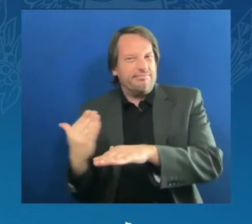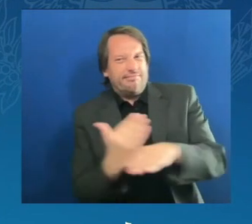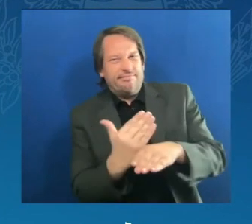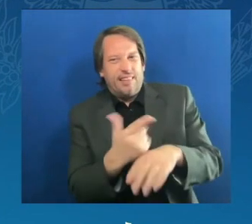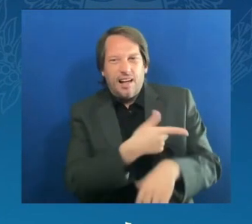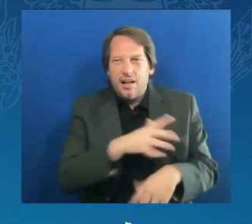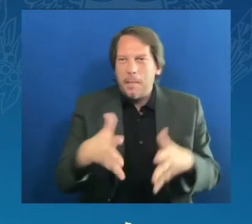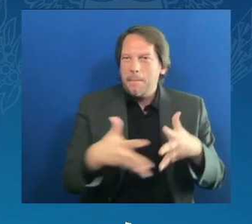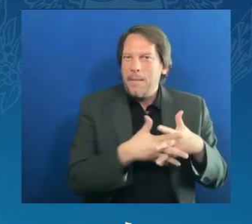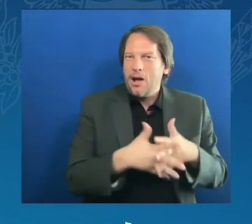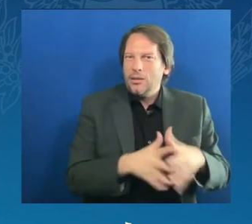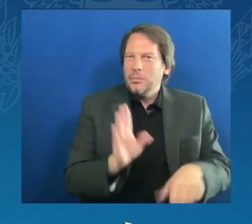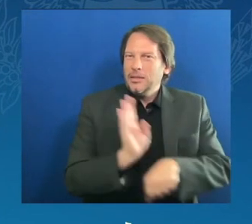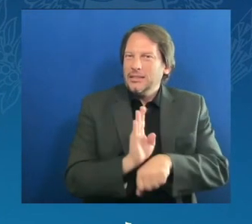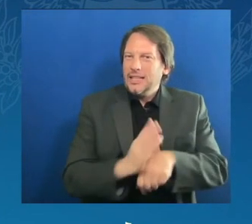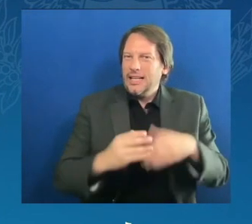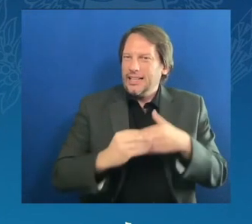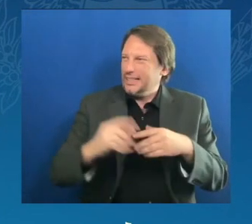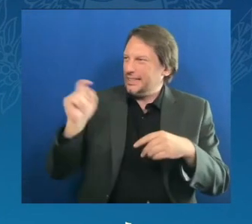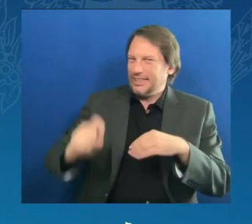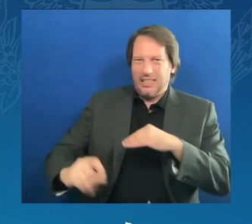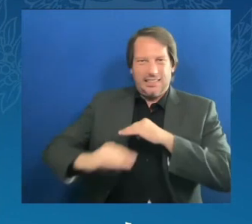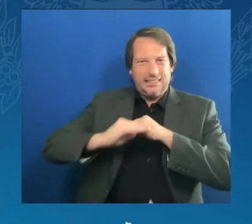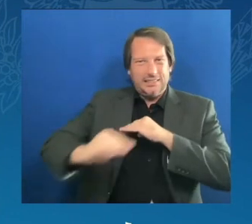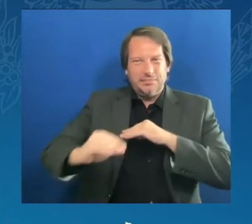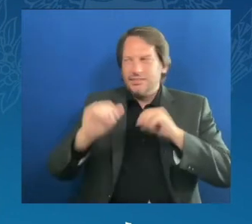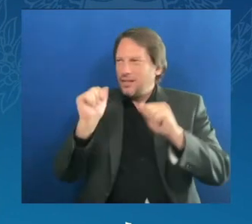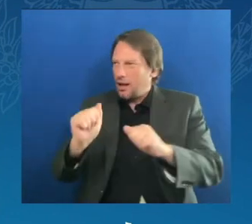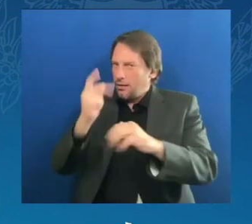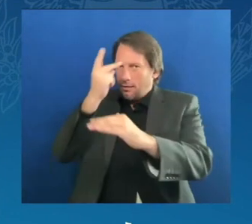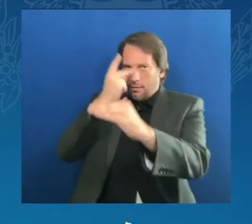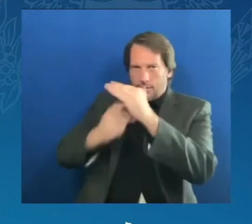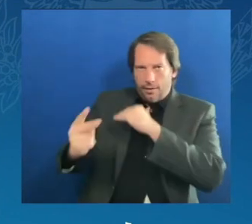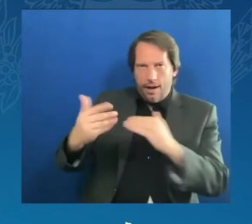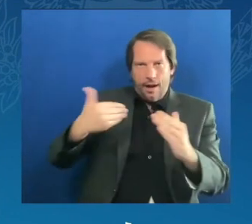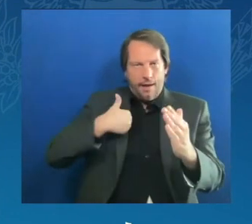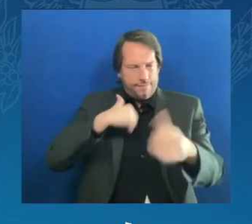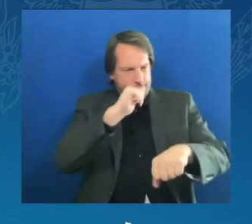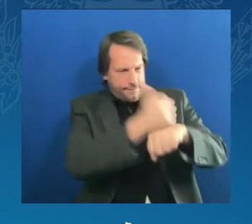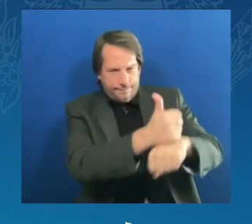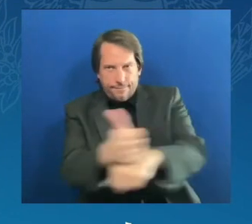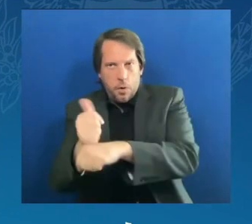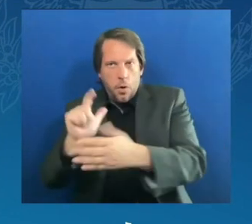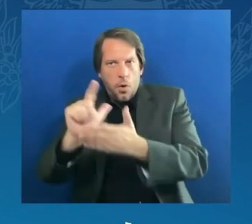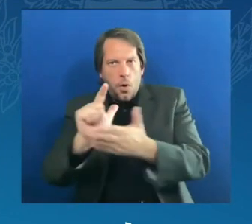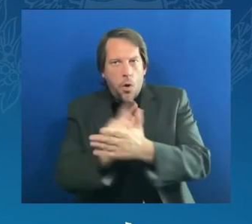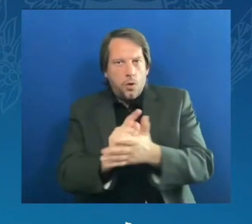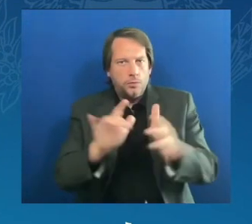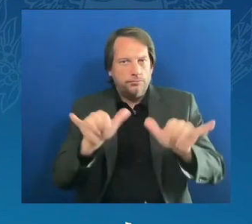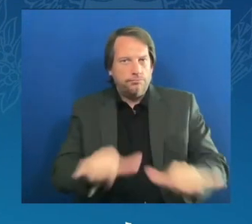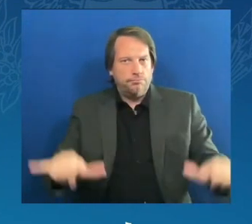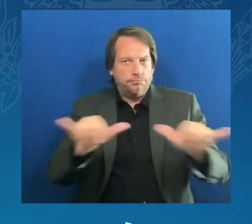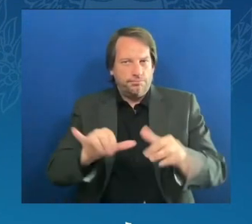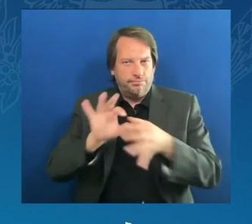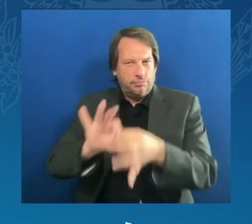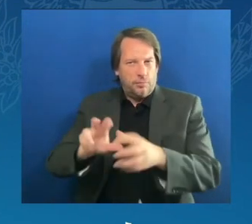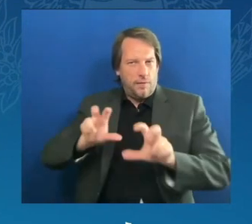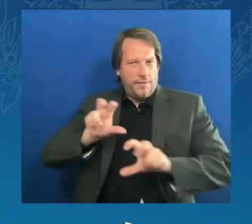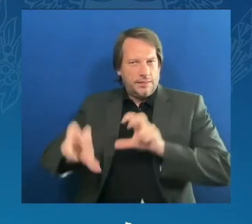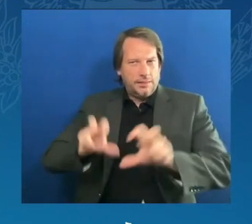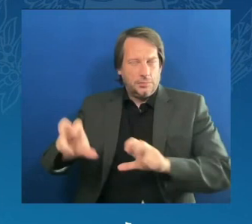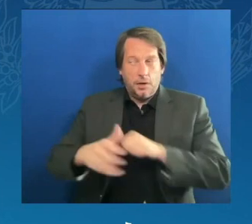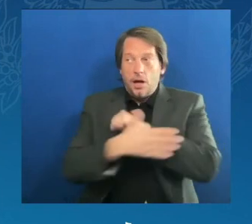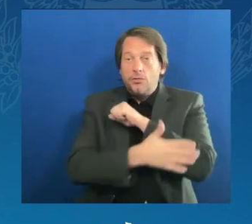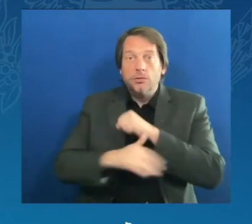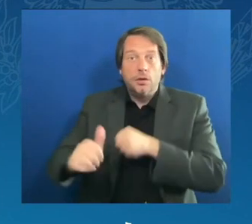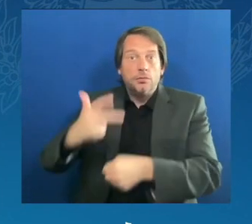Guatemala worthwhile. And corruption, of course, empowers criminal organizations and perpetuates violence, all factors